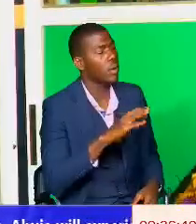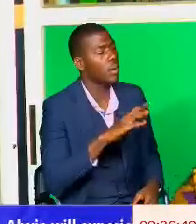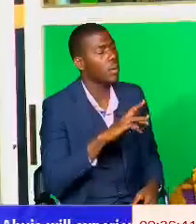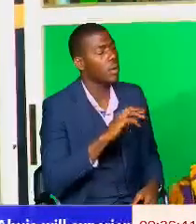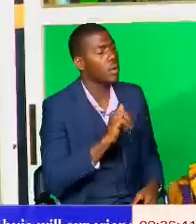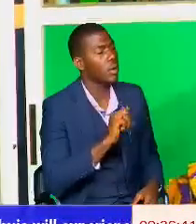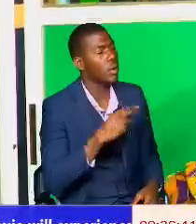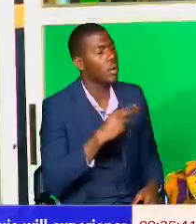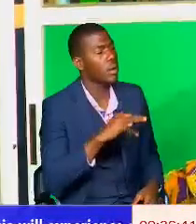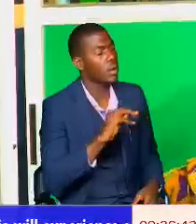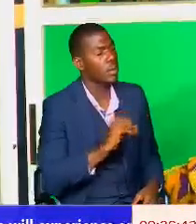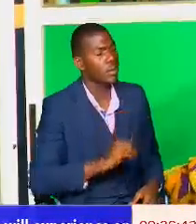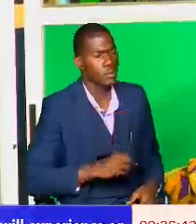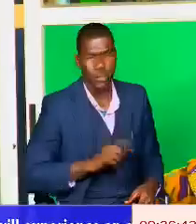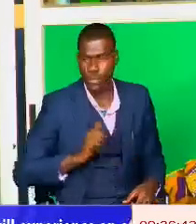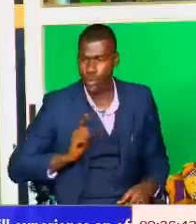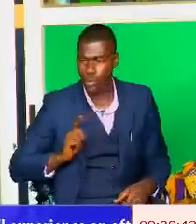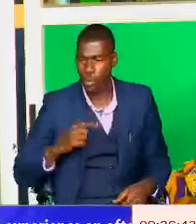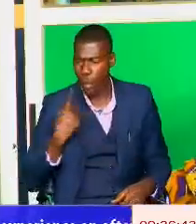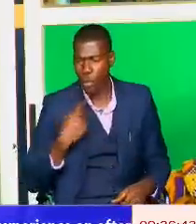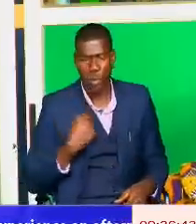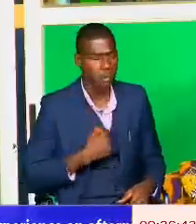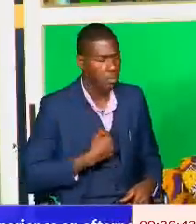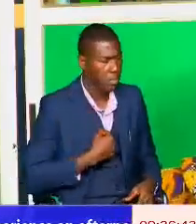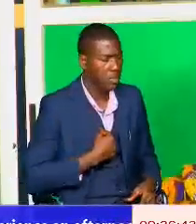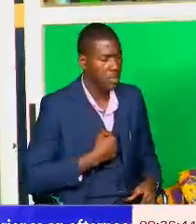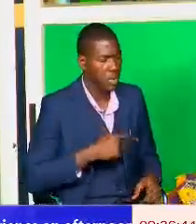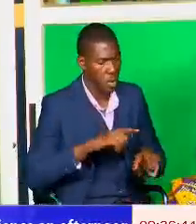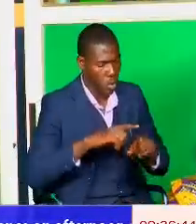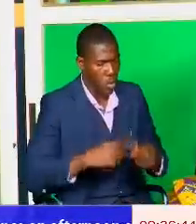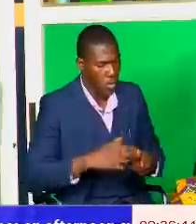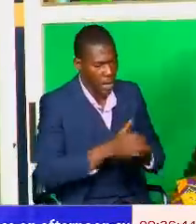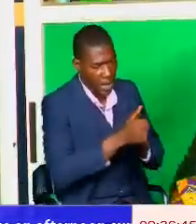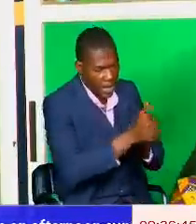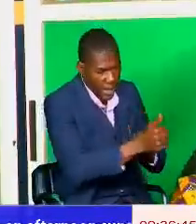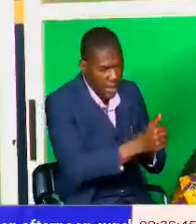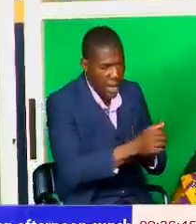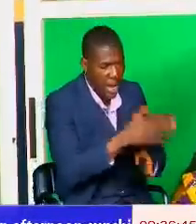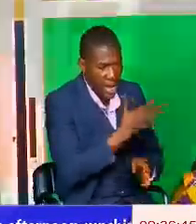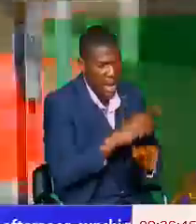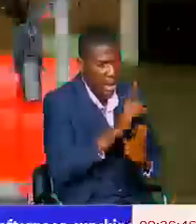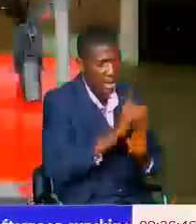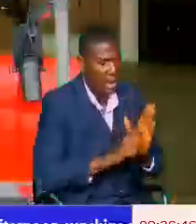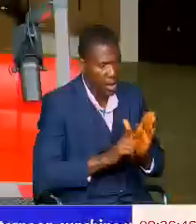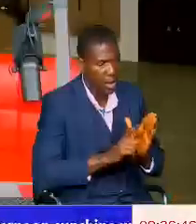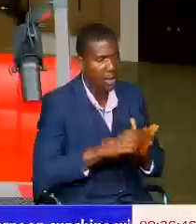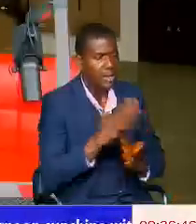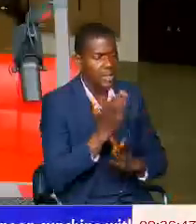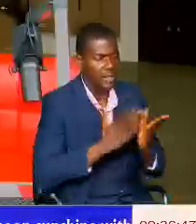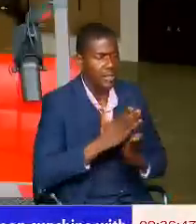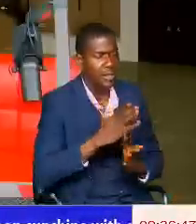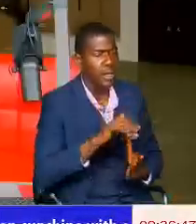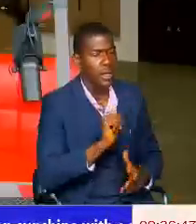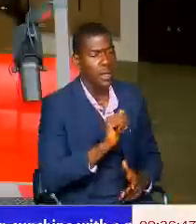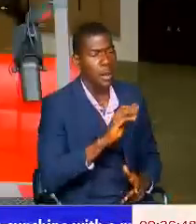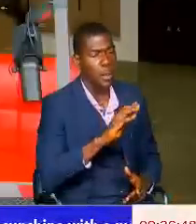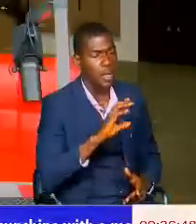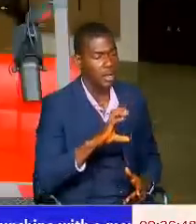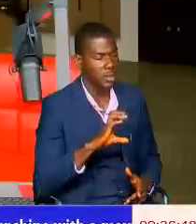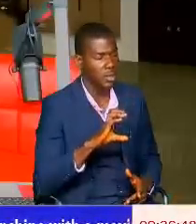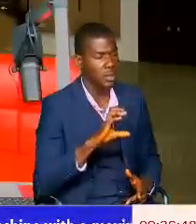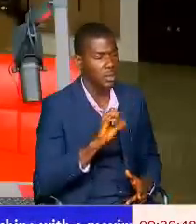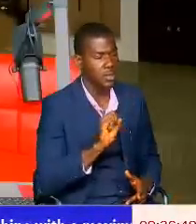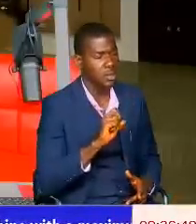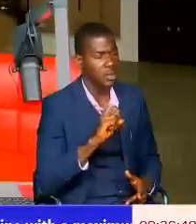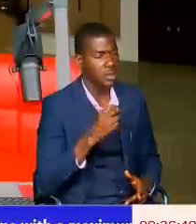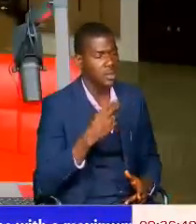Group Head, Legal and Corporate Services, ABC Shelters. Mm-hmm. So, you hear the complaint. Very well, sir. But you will be